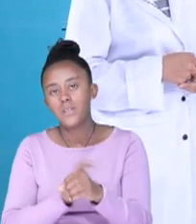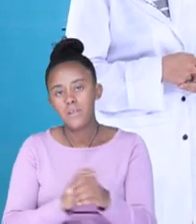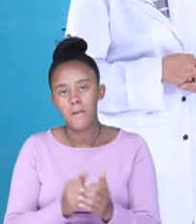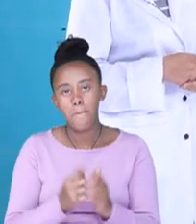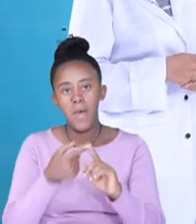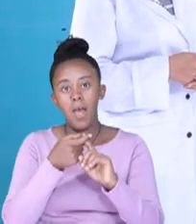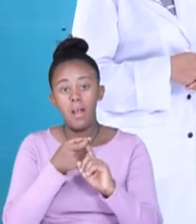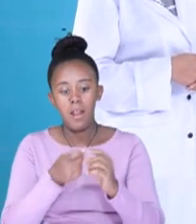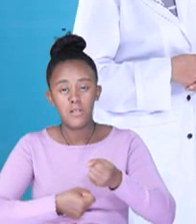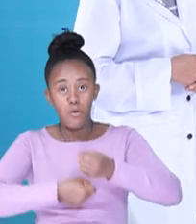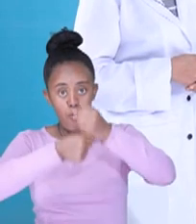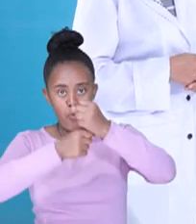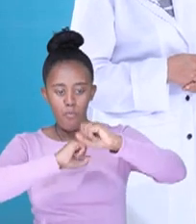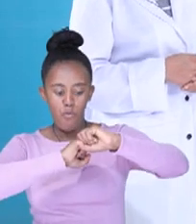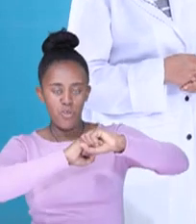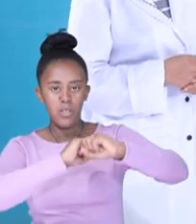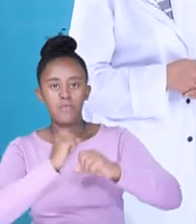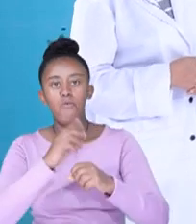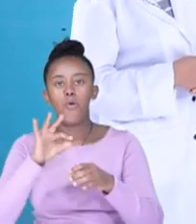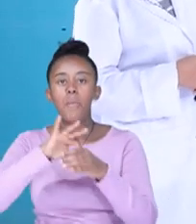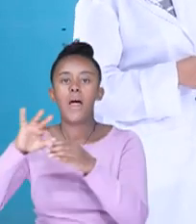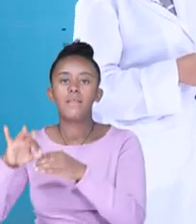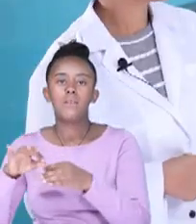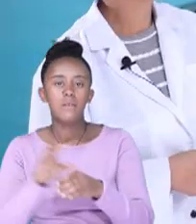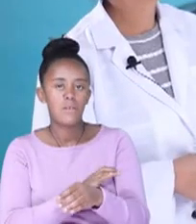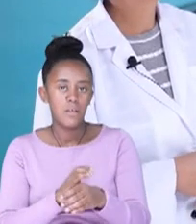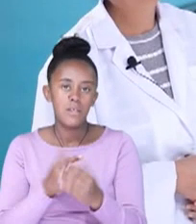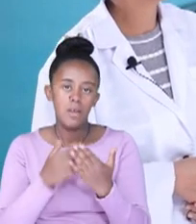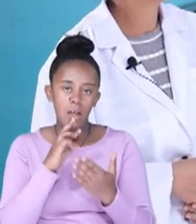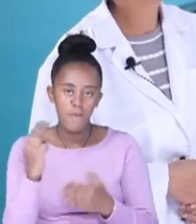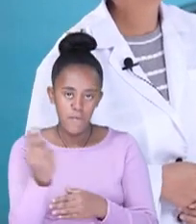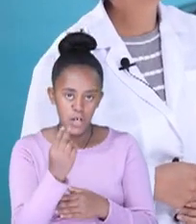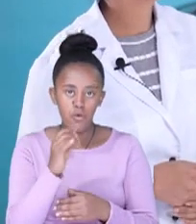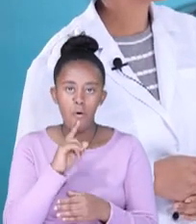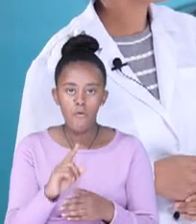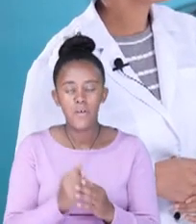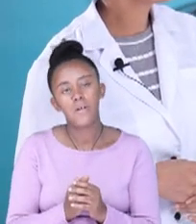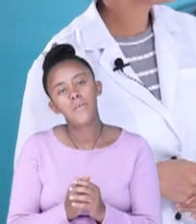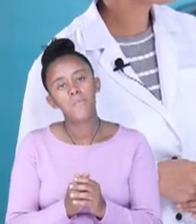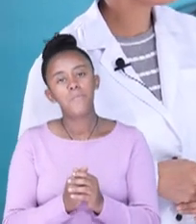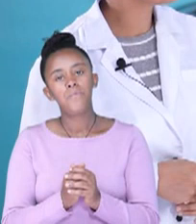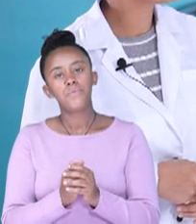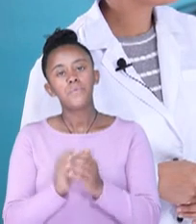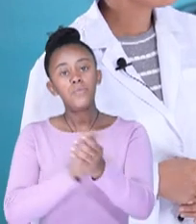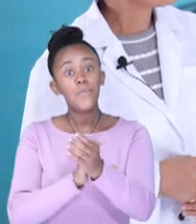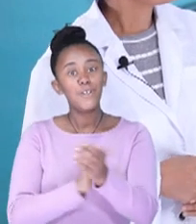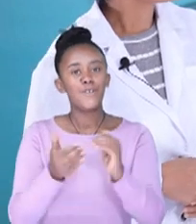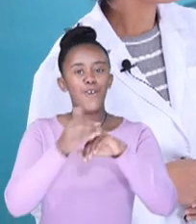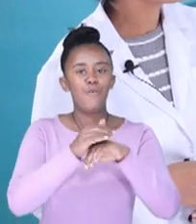and protection for plant cells. These are the function of cell